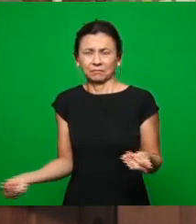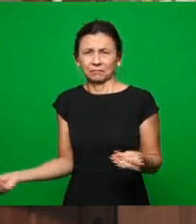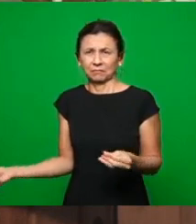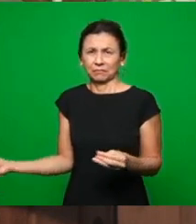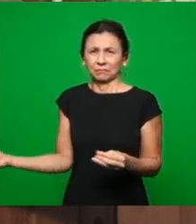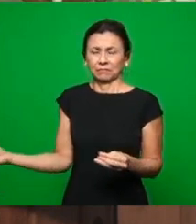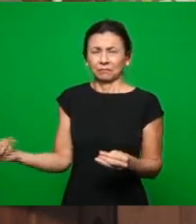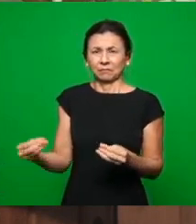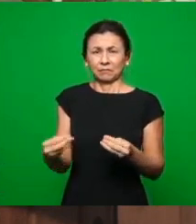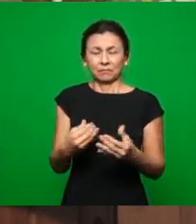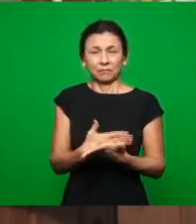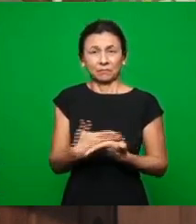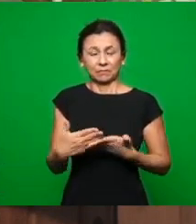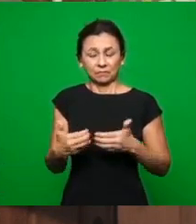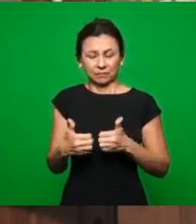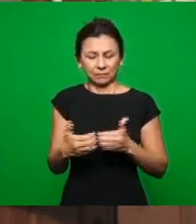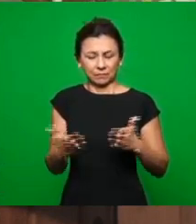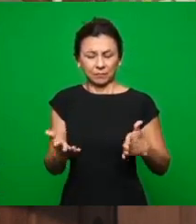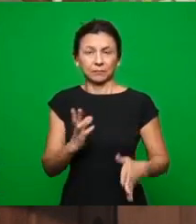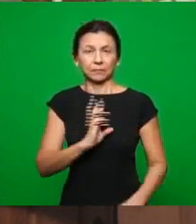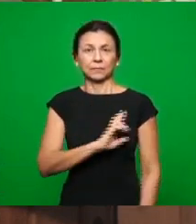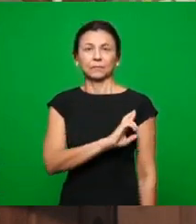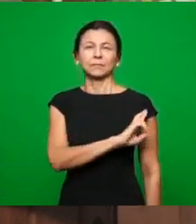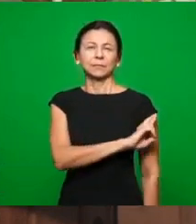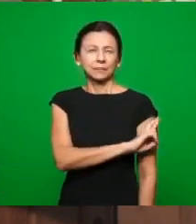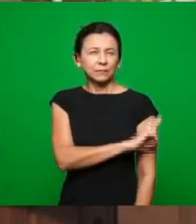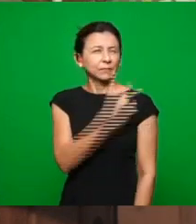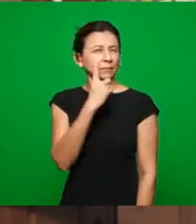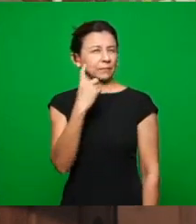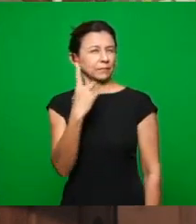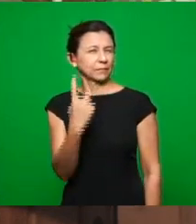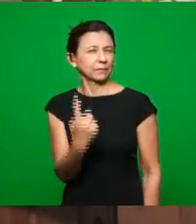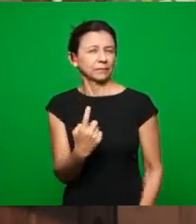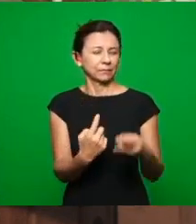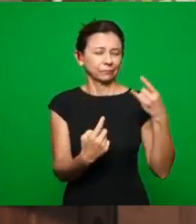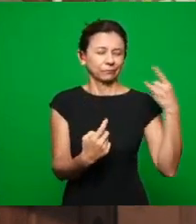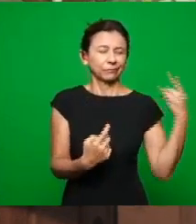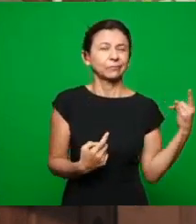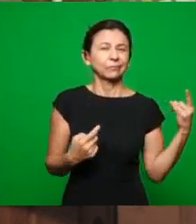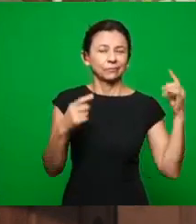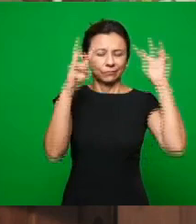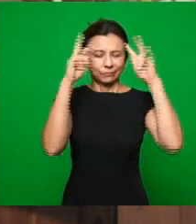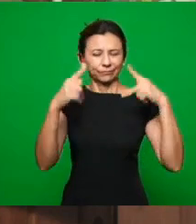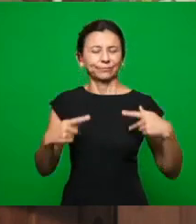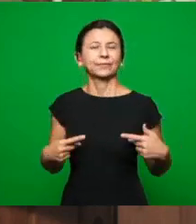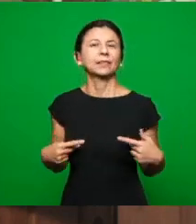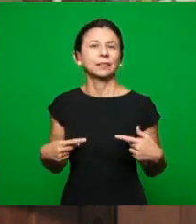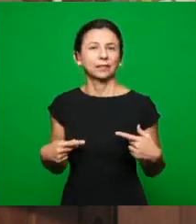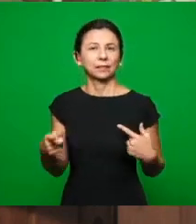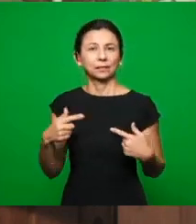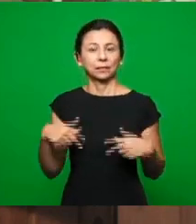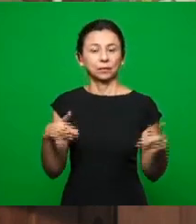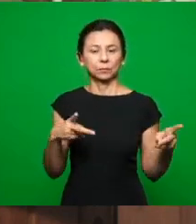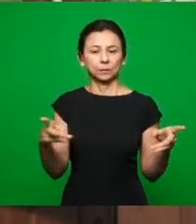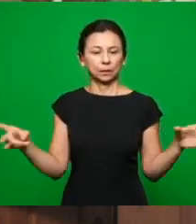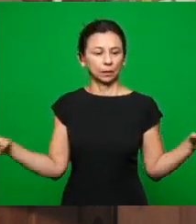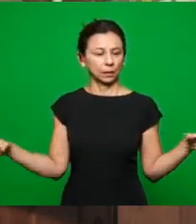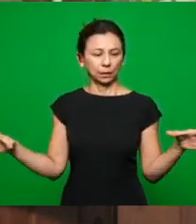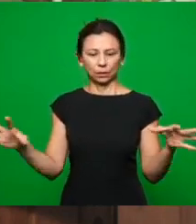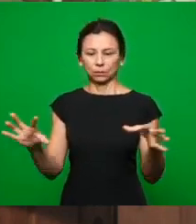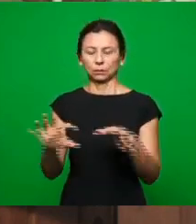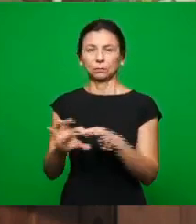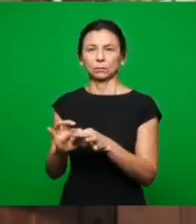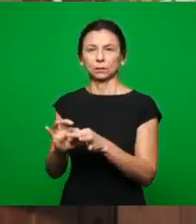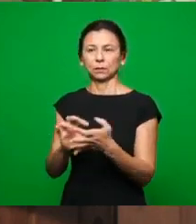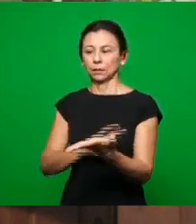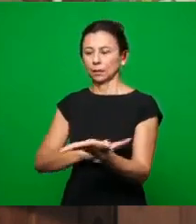extinguished. So then begins the religious principles of human interests. And you see